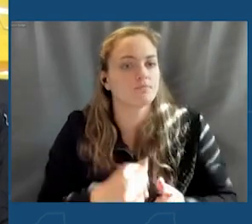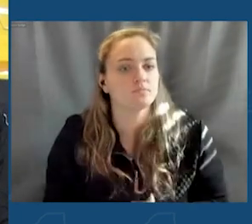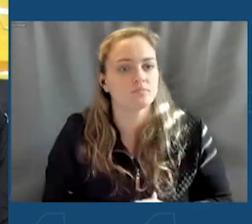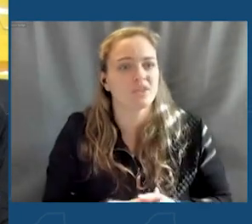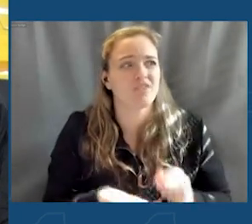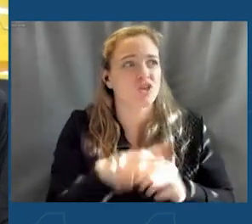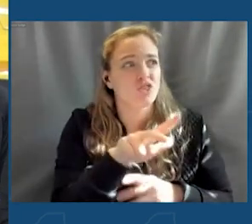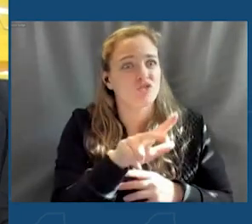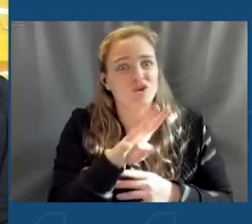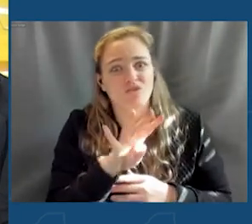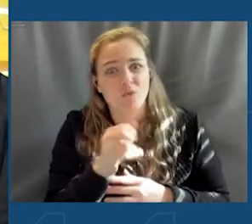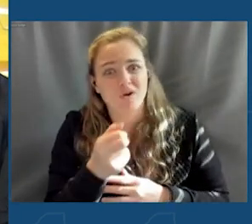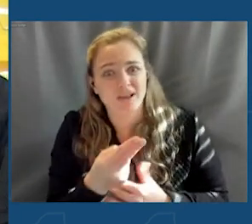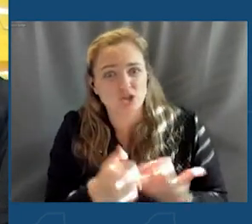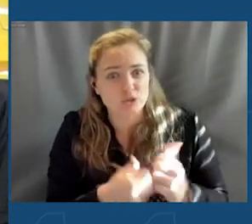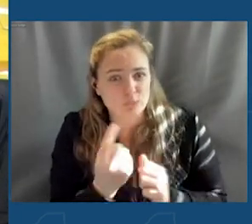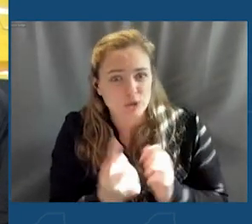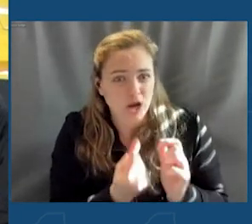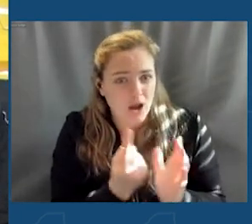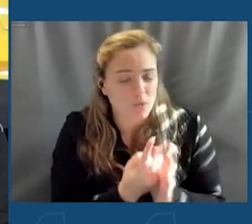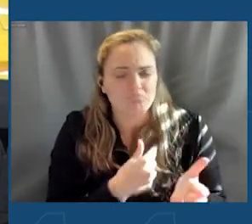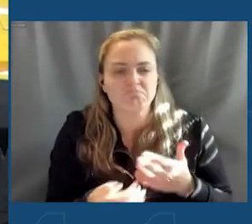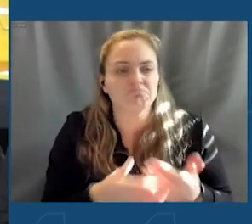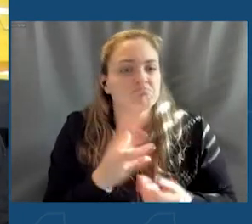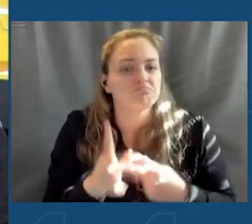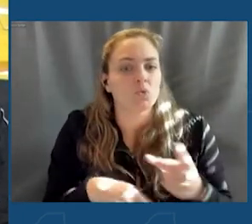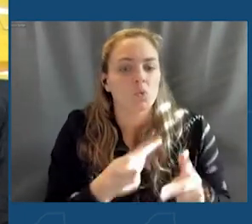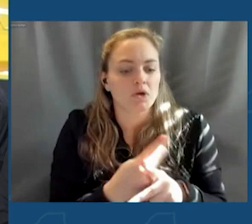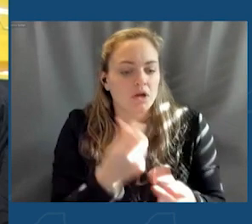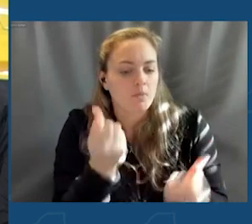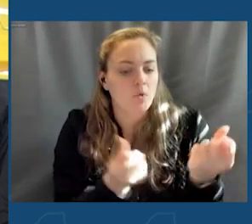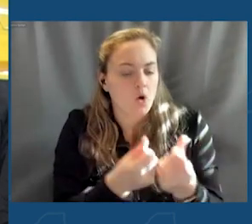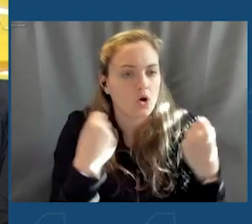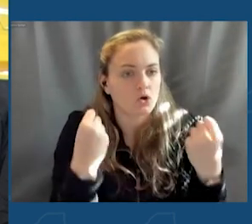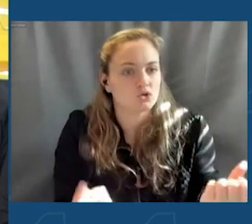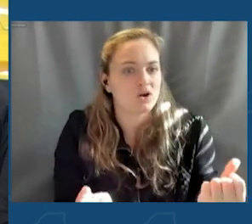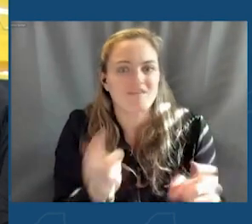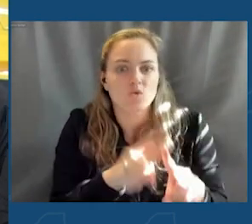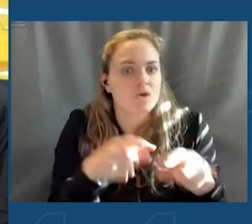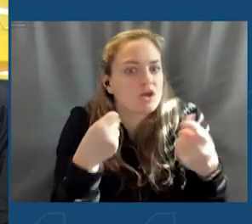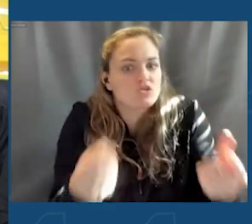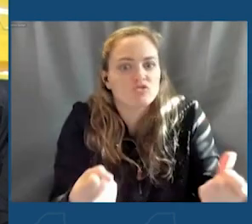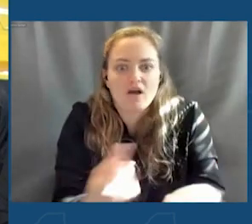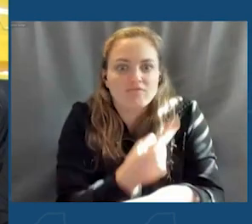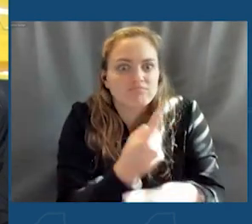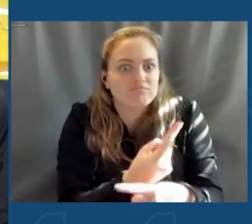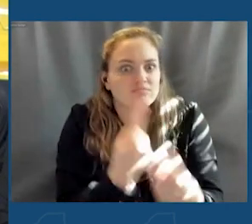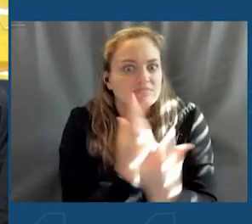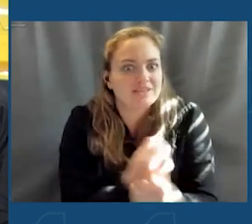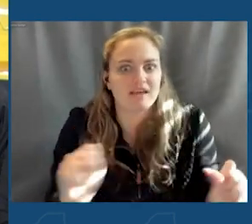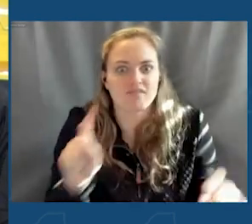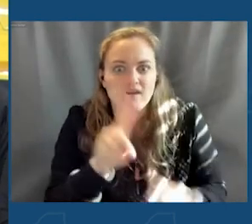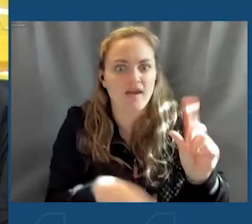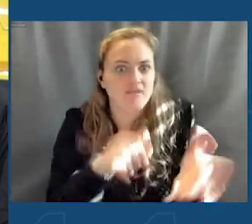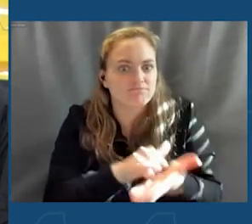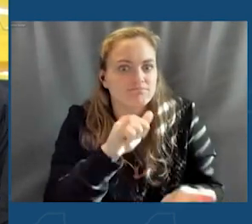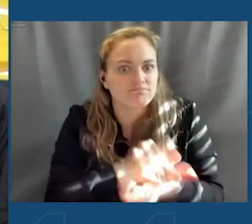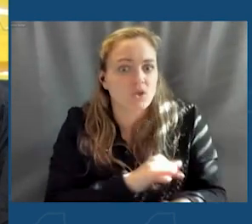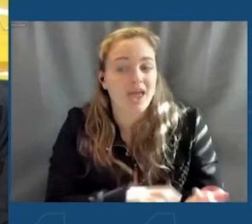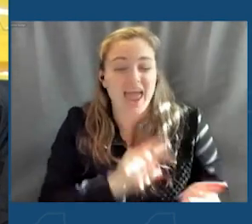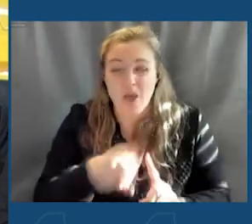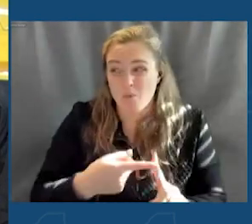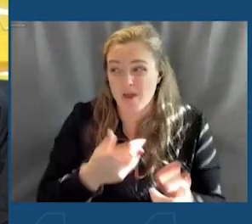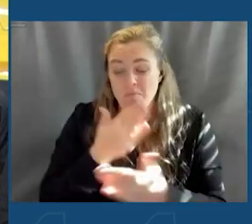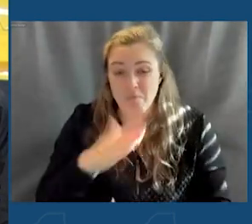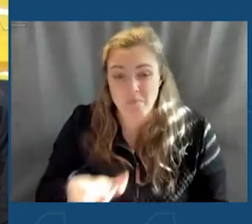doesn't matter what size vehicle you have. It is very difficult to traverse in that situation. And when it gets that bad, sometimes we have to take